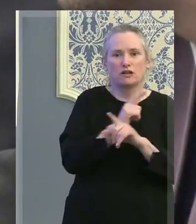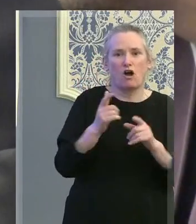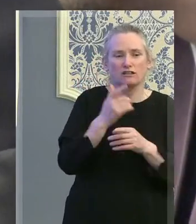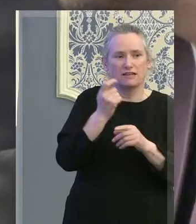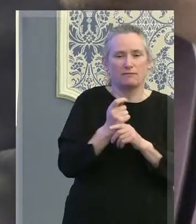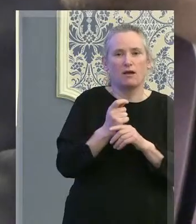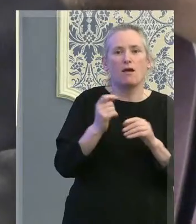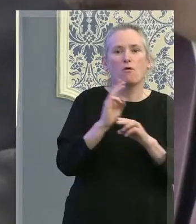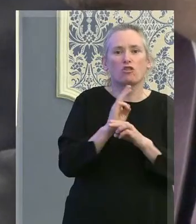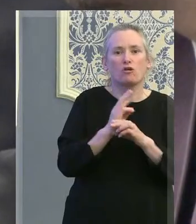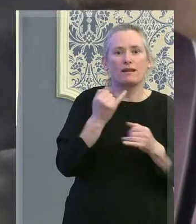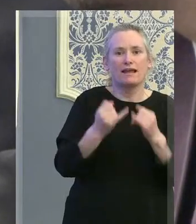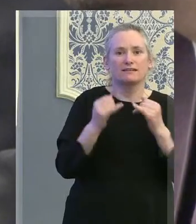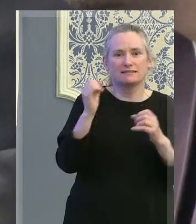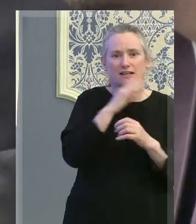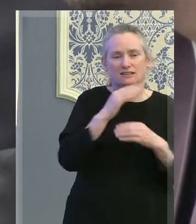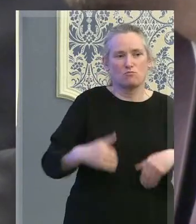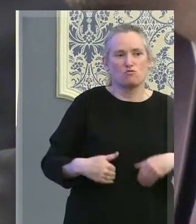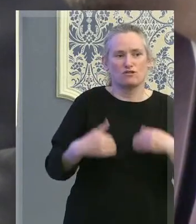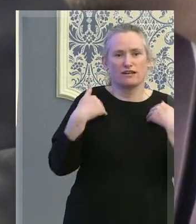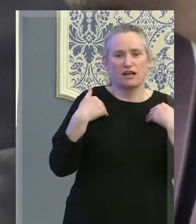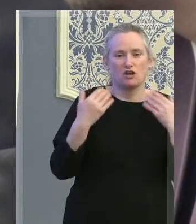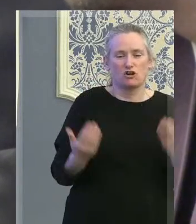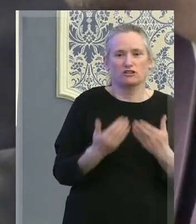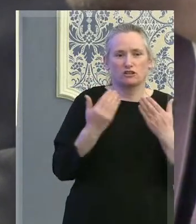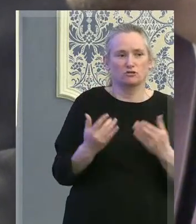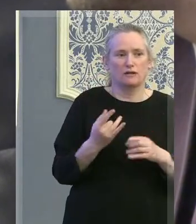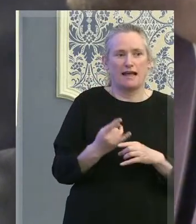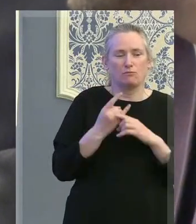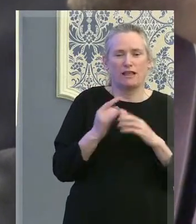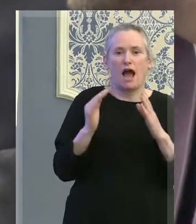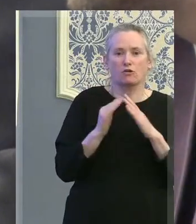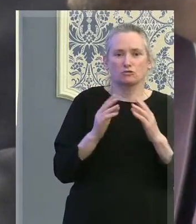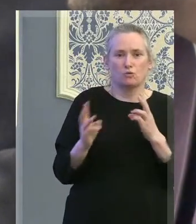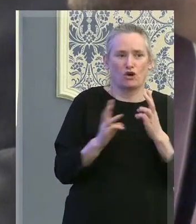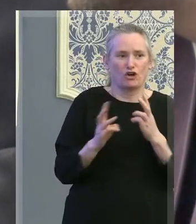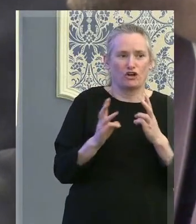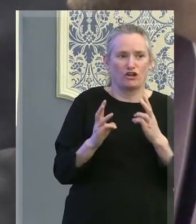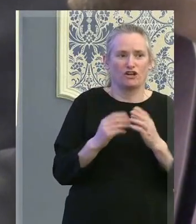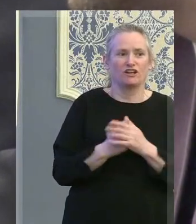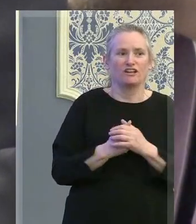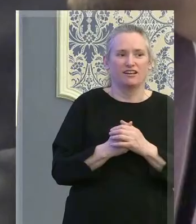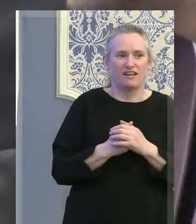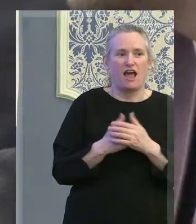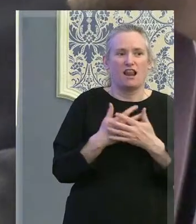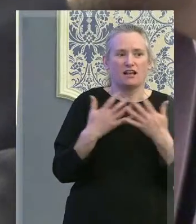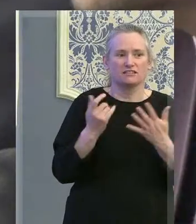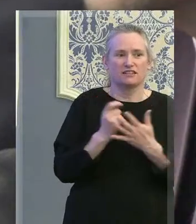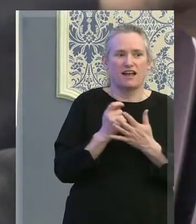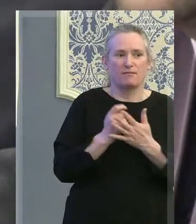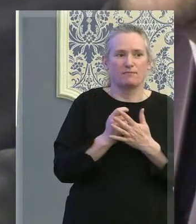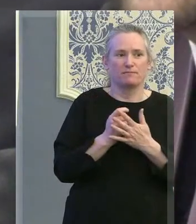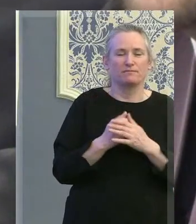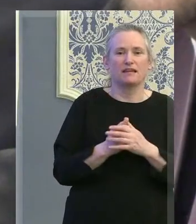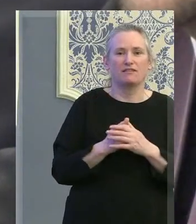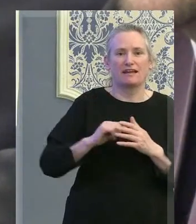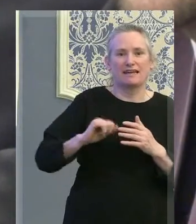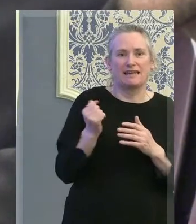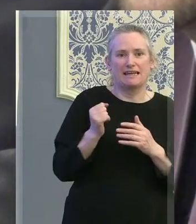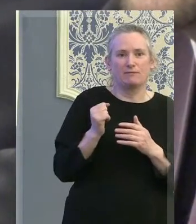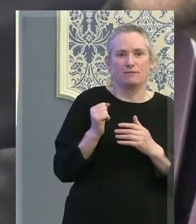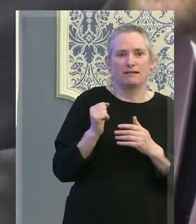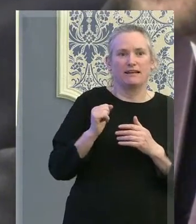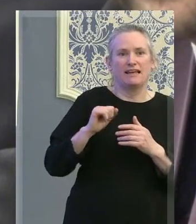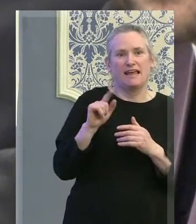Saturday morning when she was encouraging us to help with the housework. Her logic, I believe, was, if I keep them happy and